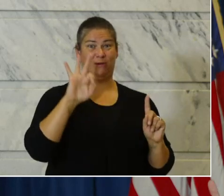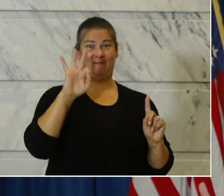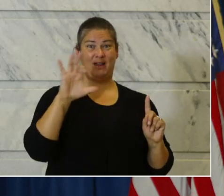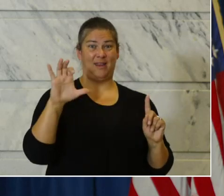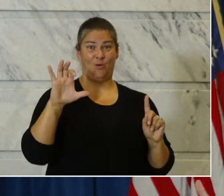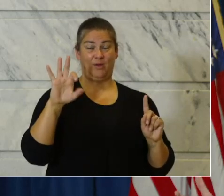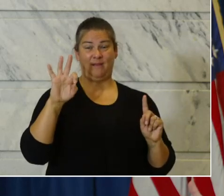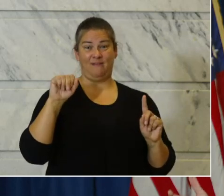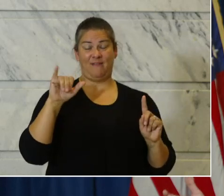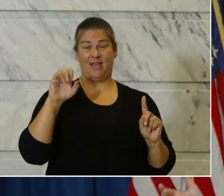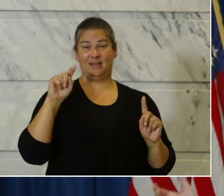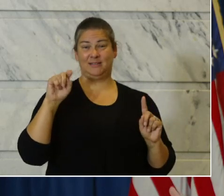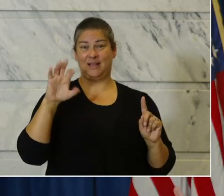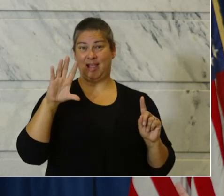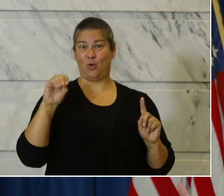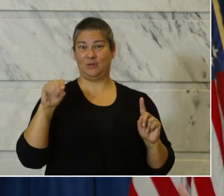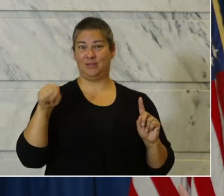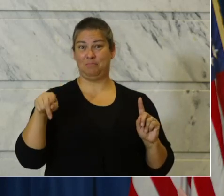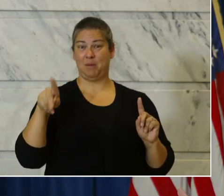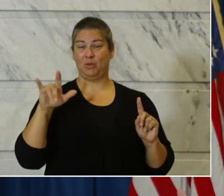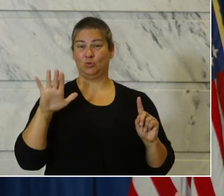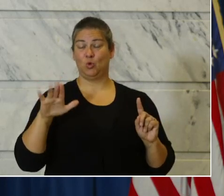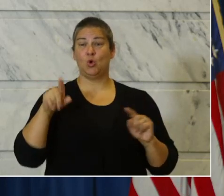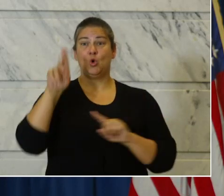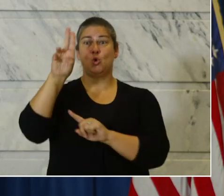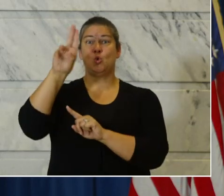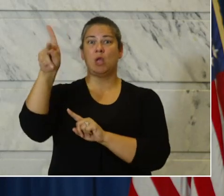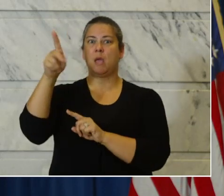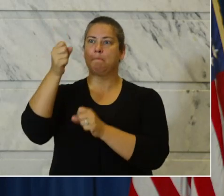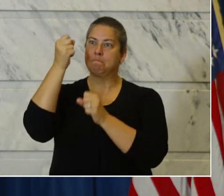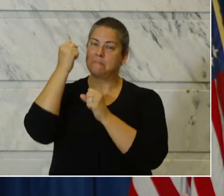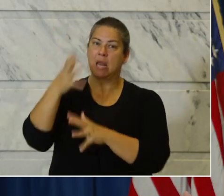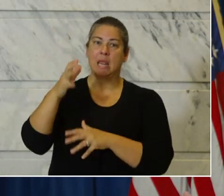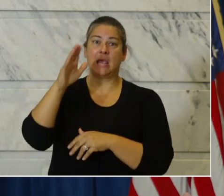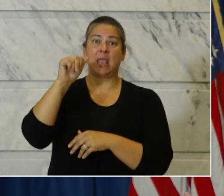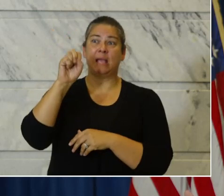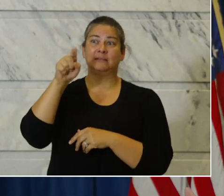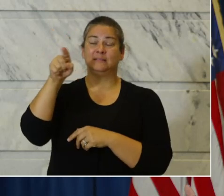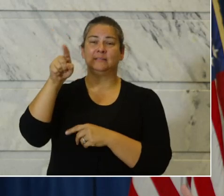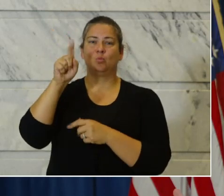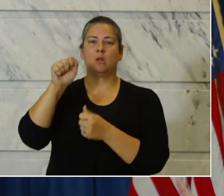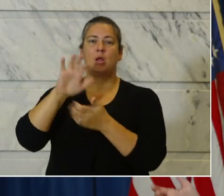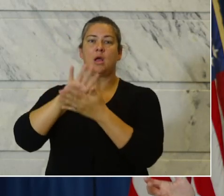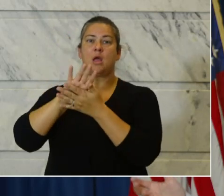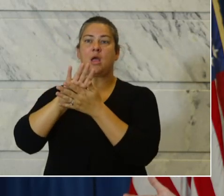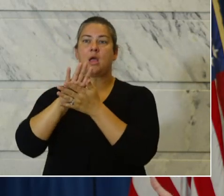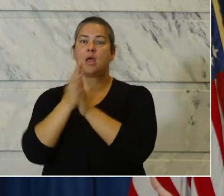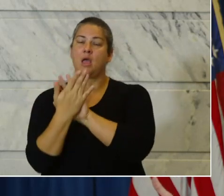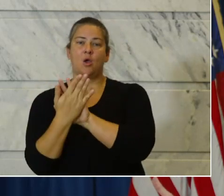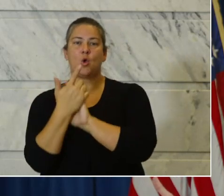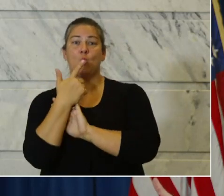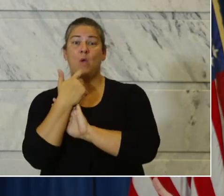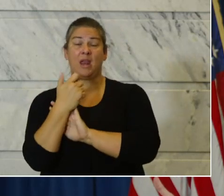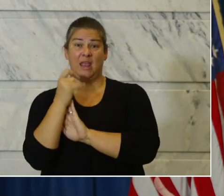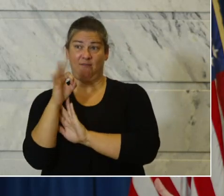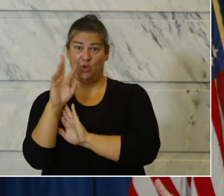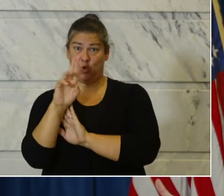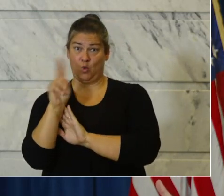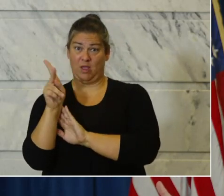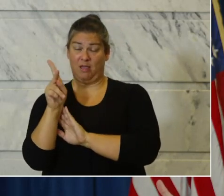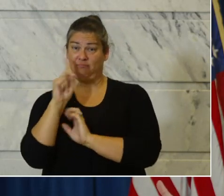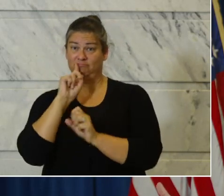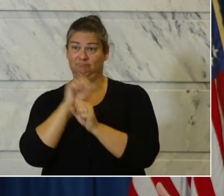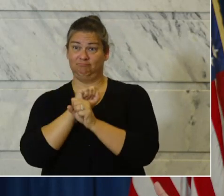Right now, UK has so many cases that it may push Fayette County red, and if UK stays open and continues to have those amount of